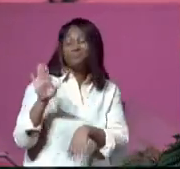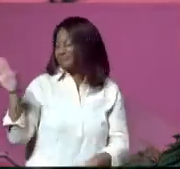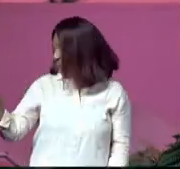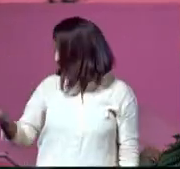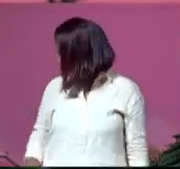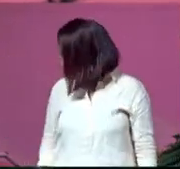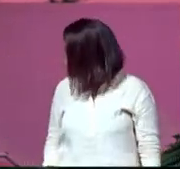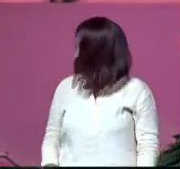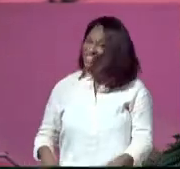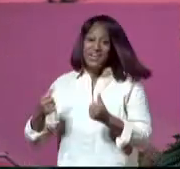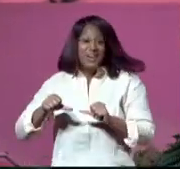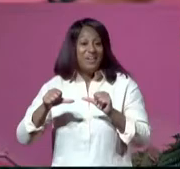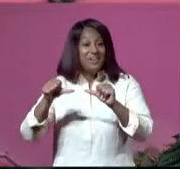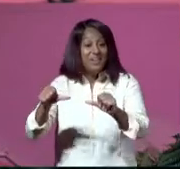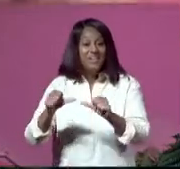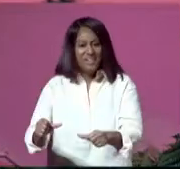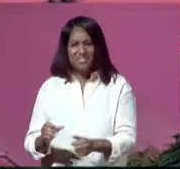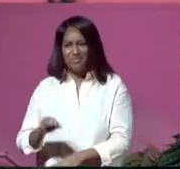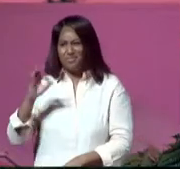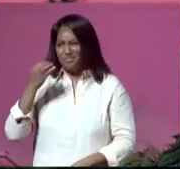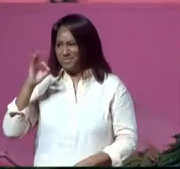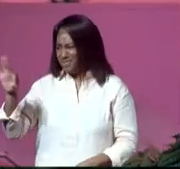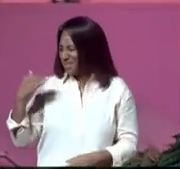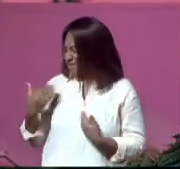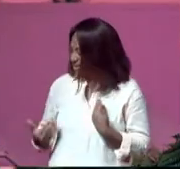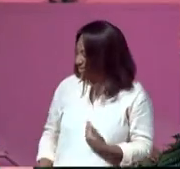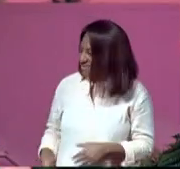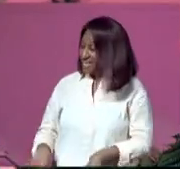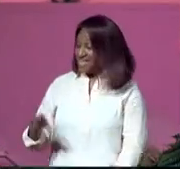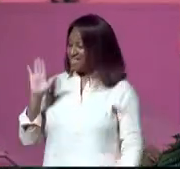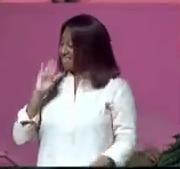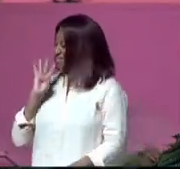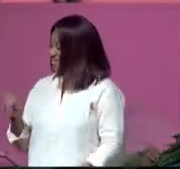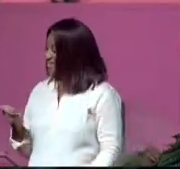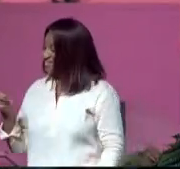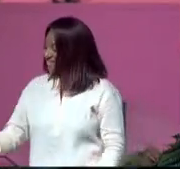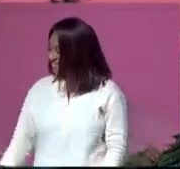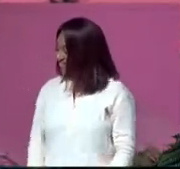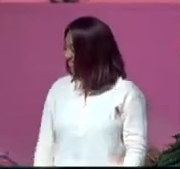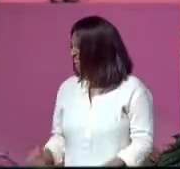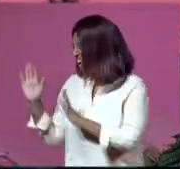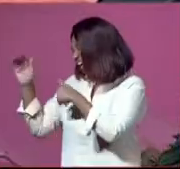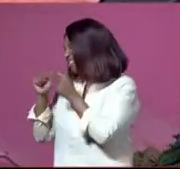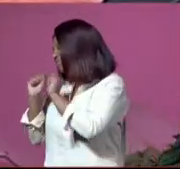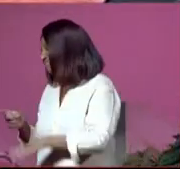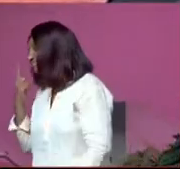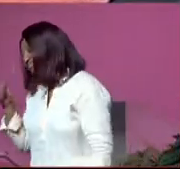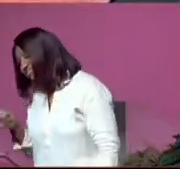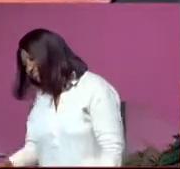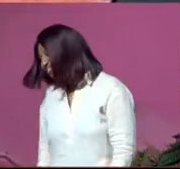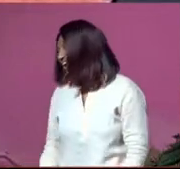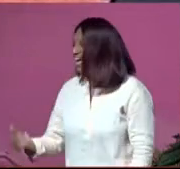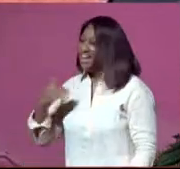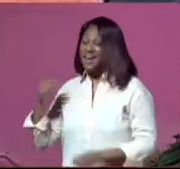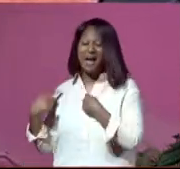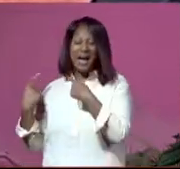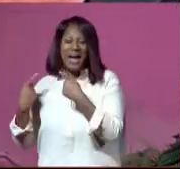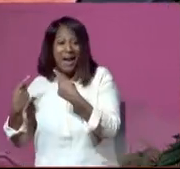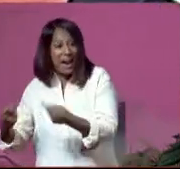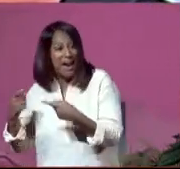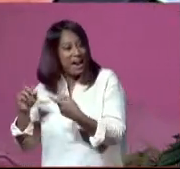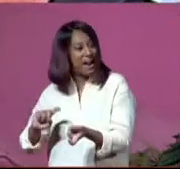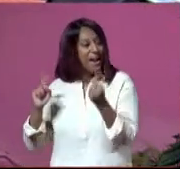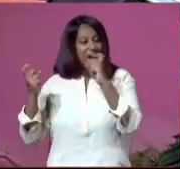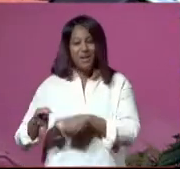desk where you tried to get me fired and speak to you and wish blessings on you. I know I've been changed when